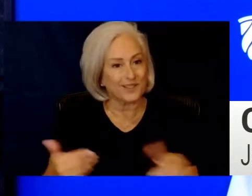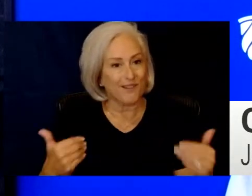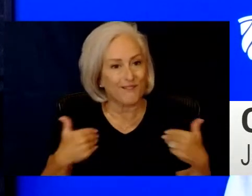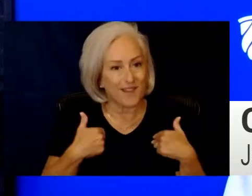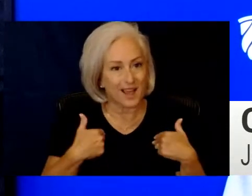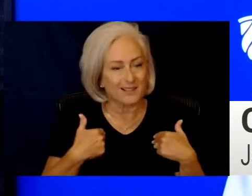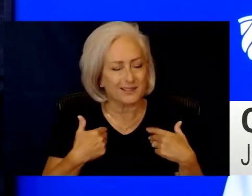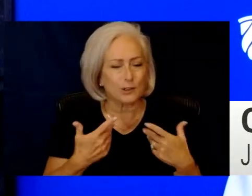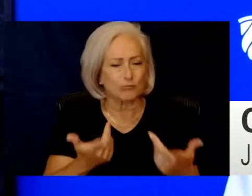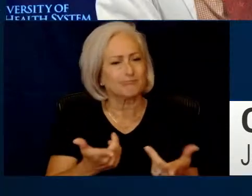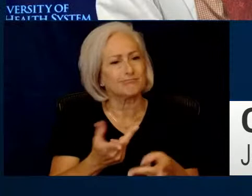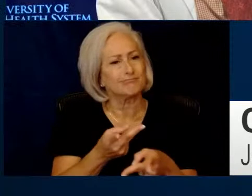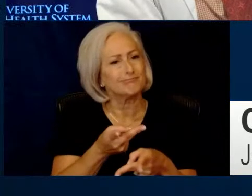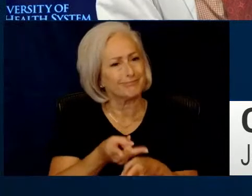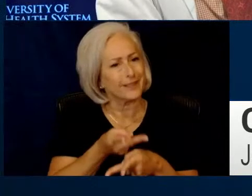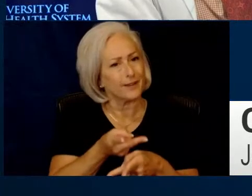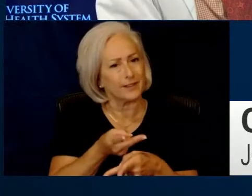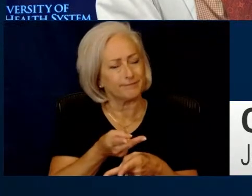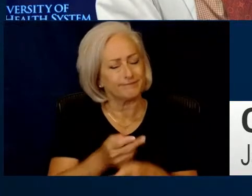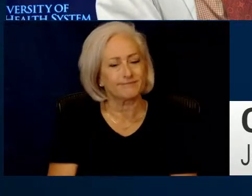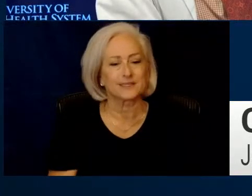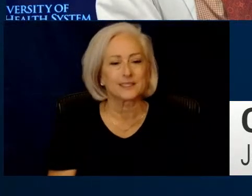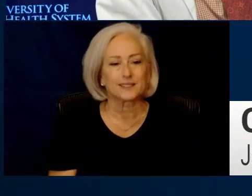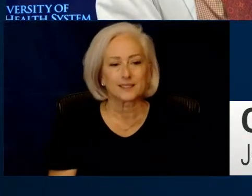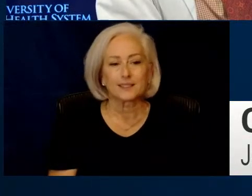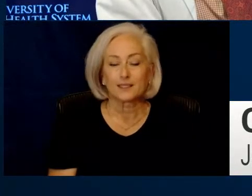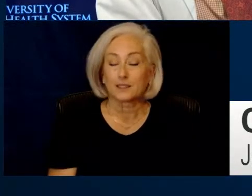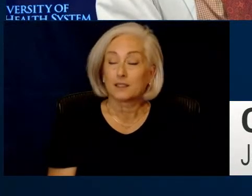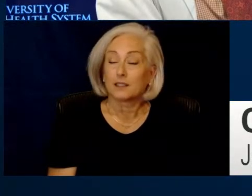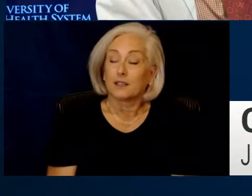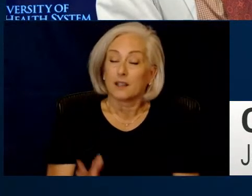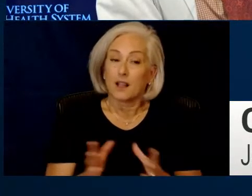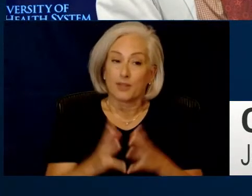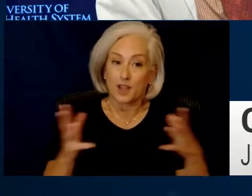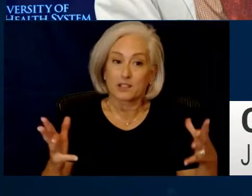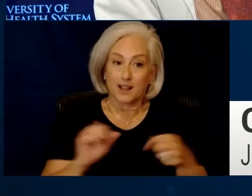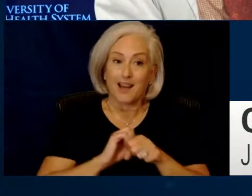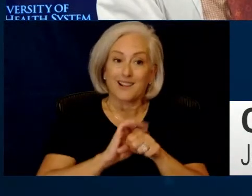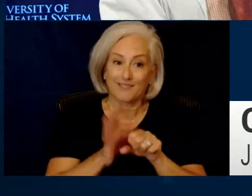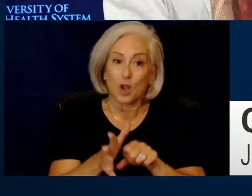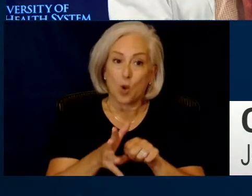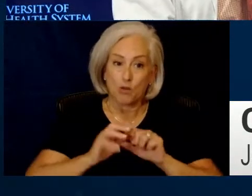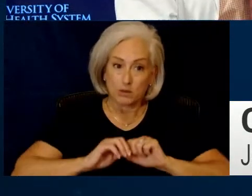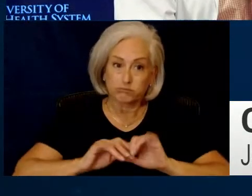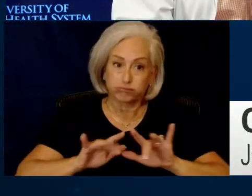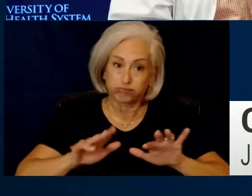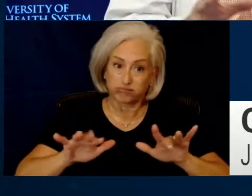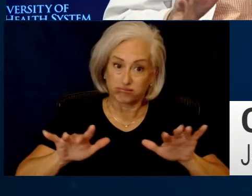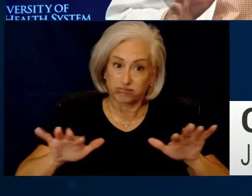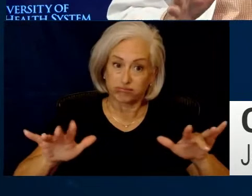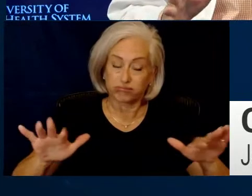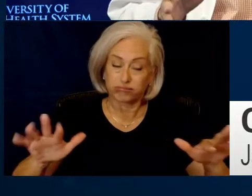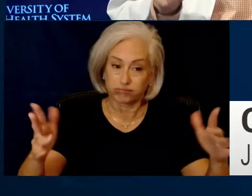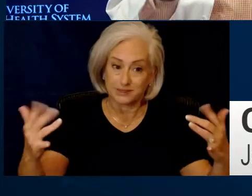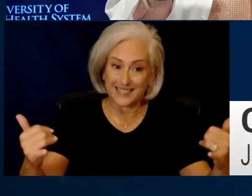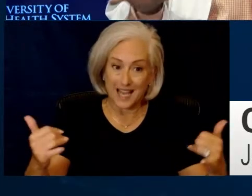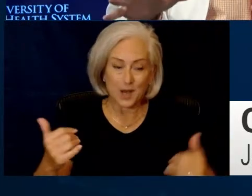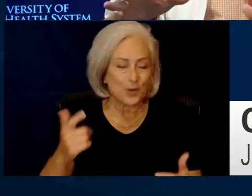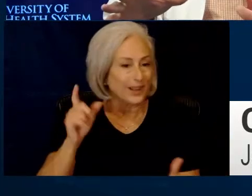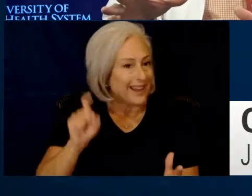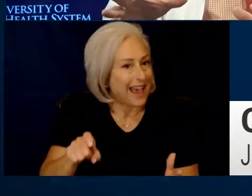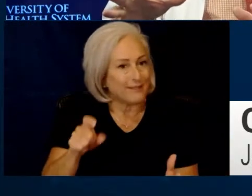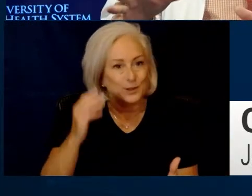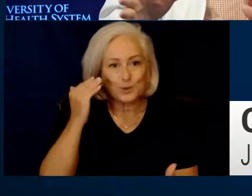precautions. So, there is a lot of COVID out there right now, and I think we just have to recognize that BA.5 is here. It's